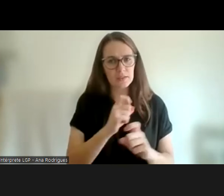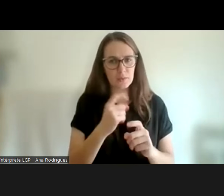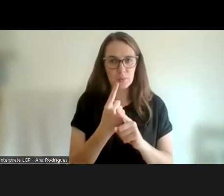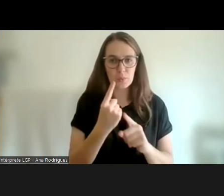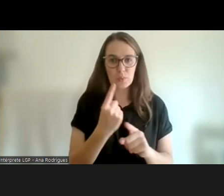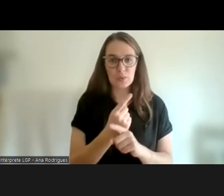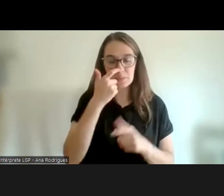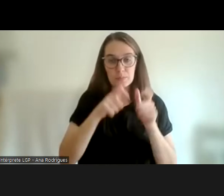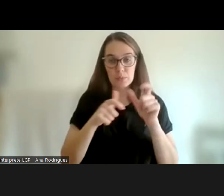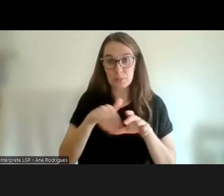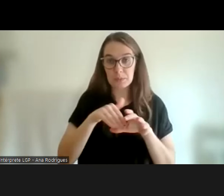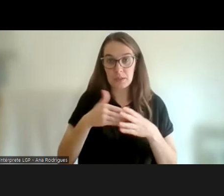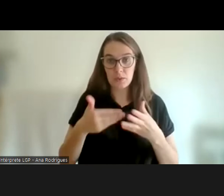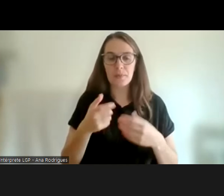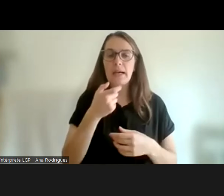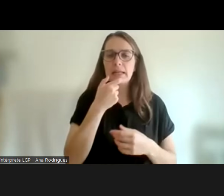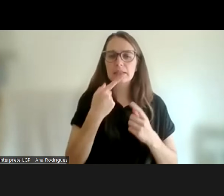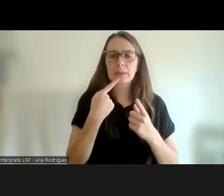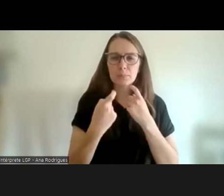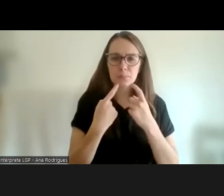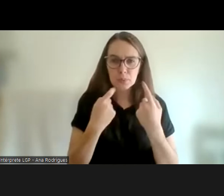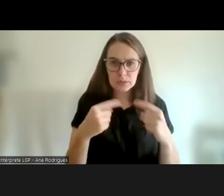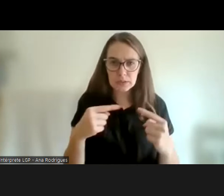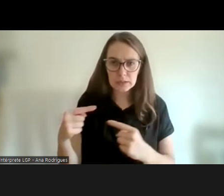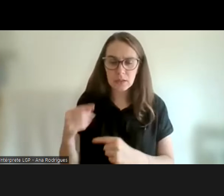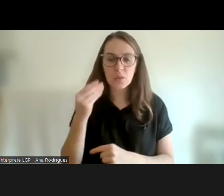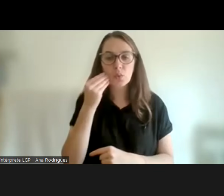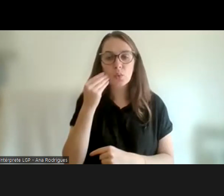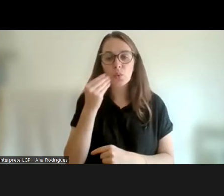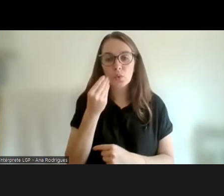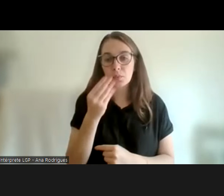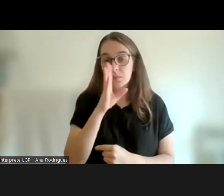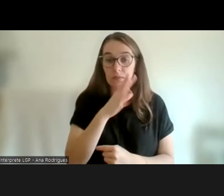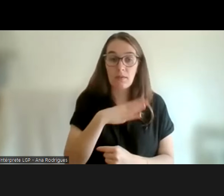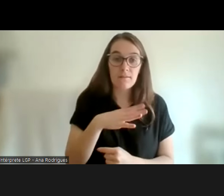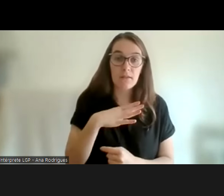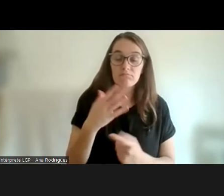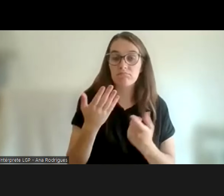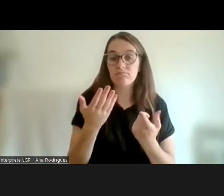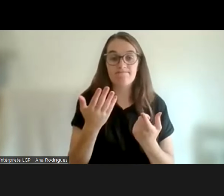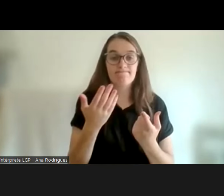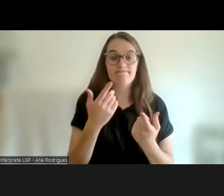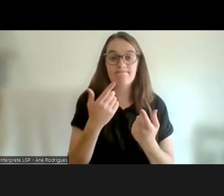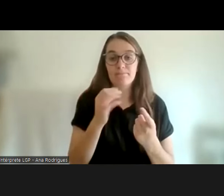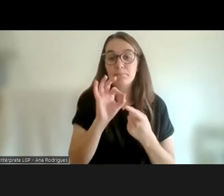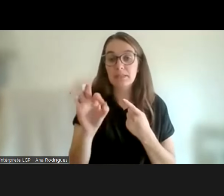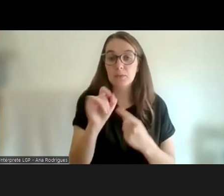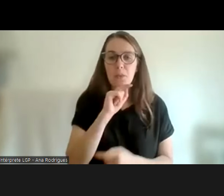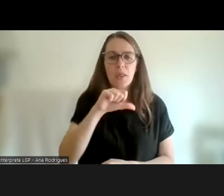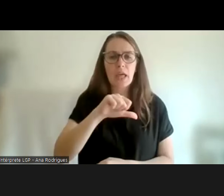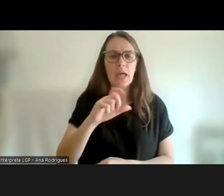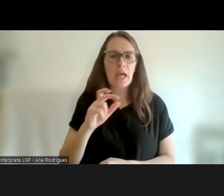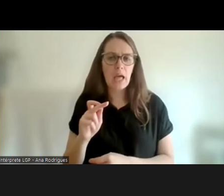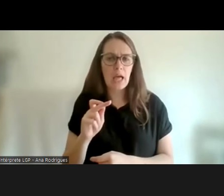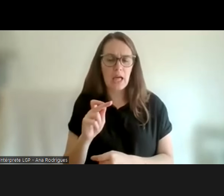of our participants. If you have any questions to any of our panelists, you can write it in the Q&A